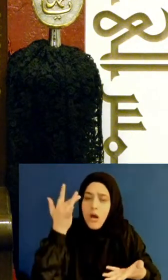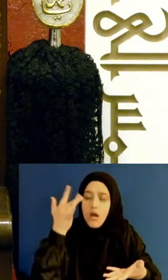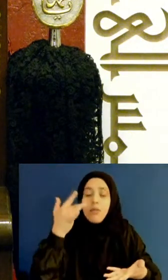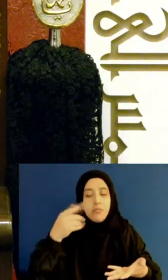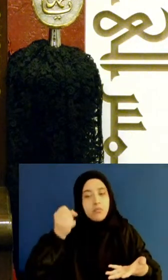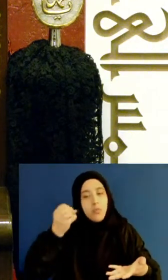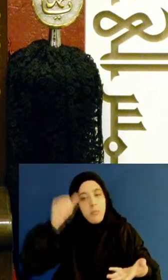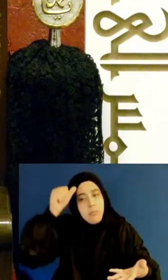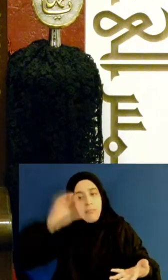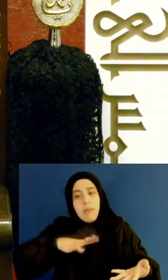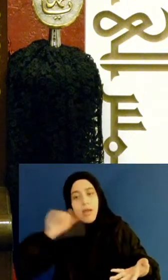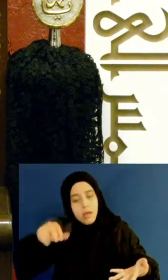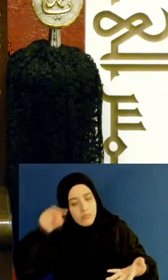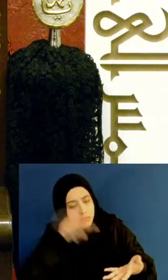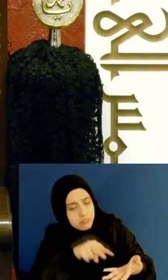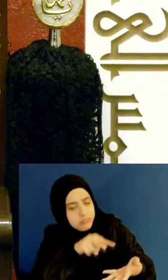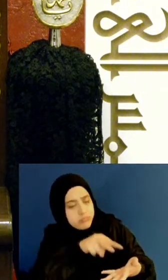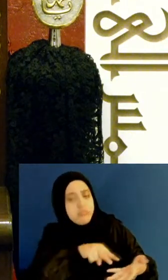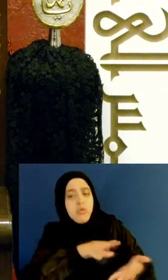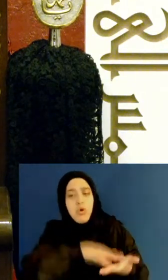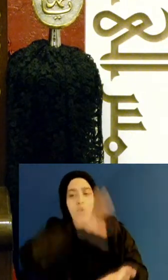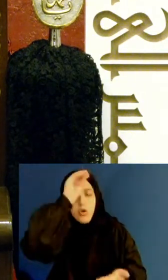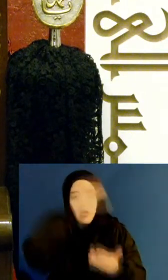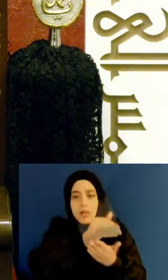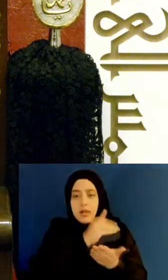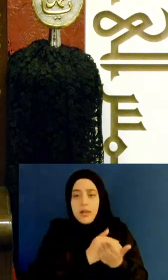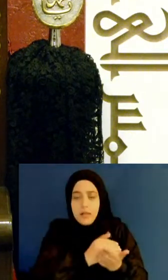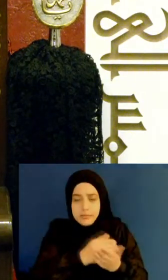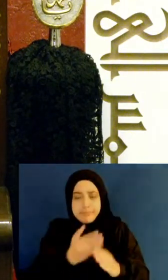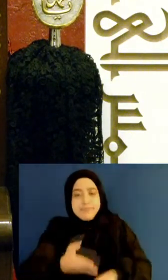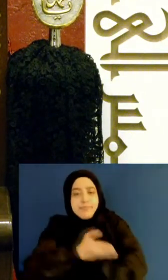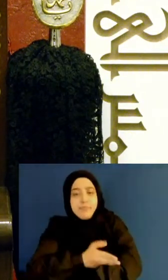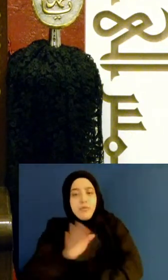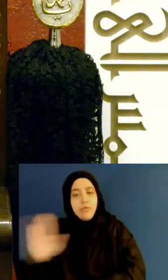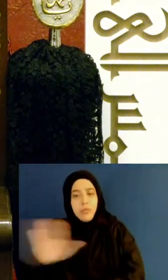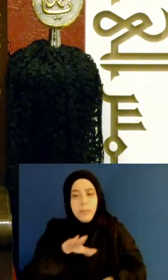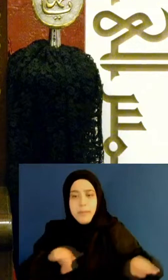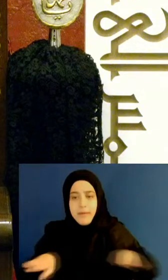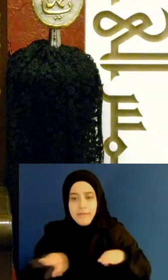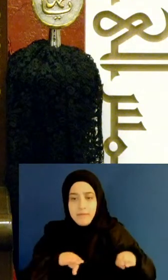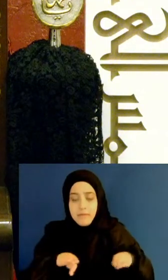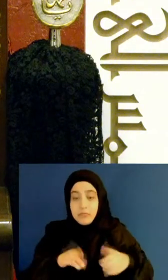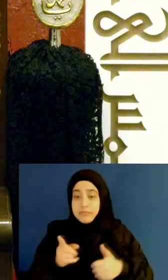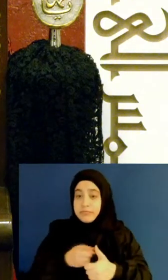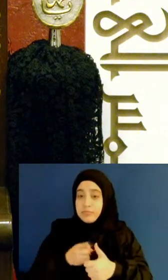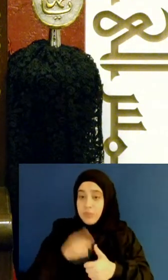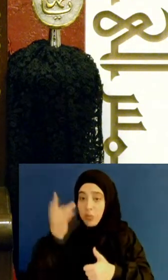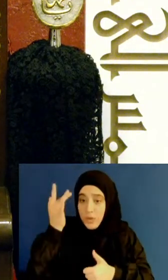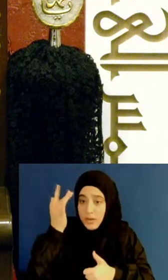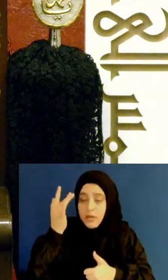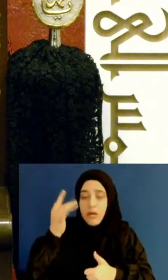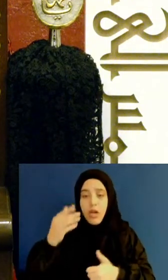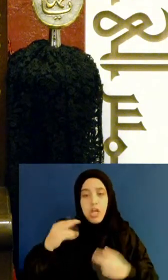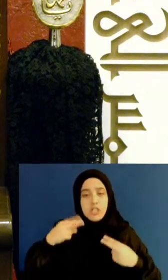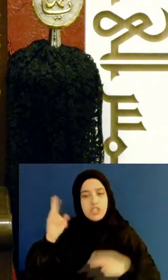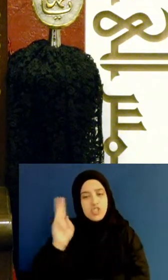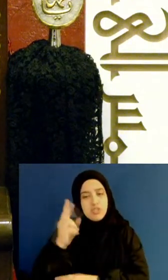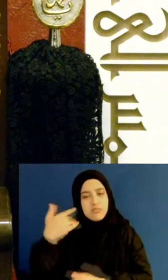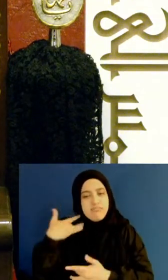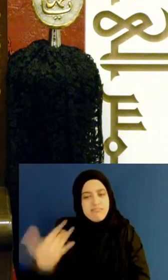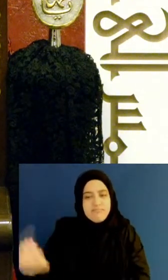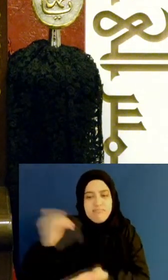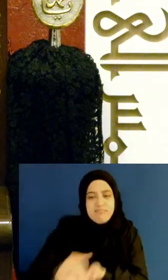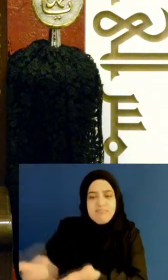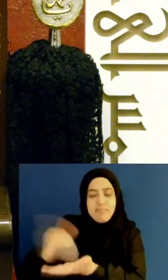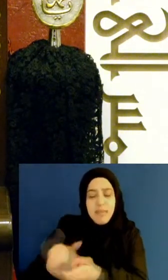number one, because history repeats itself. Number two, to not make the same mistakes as those